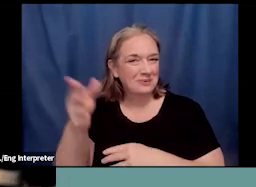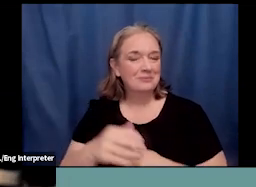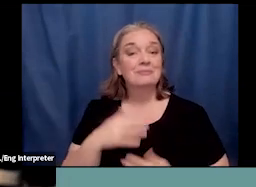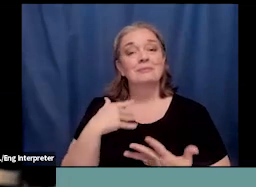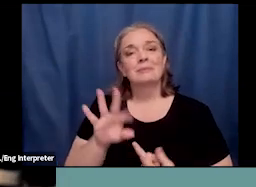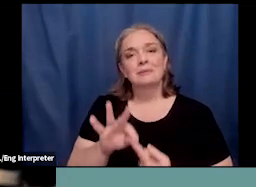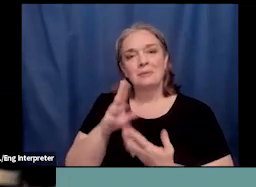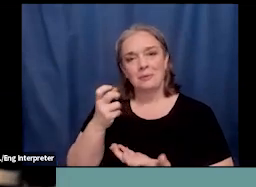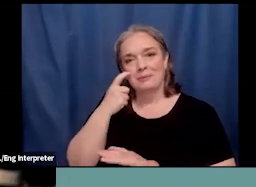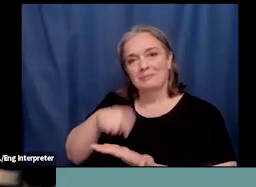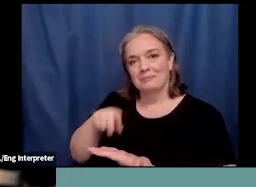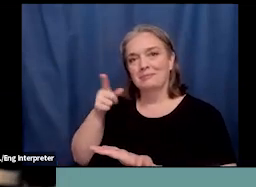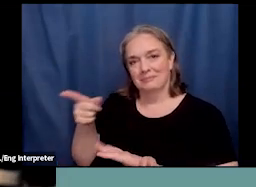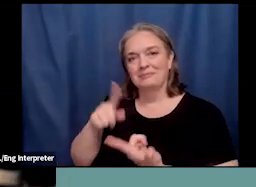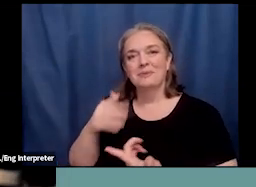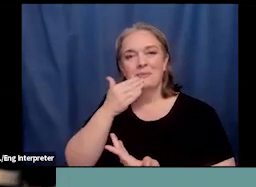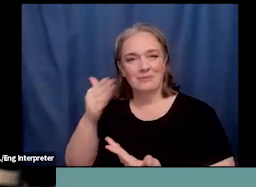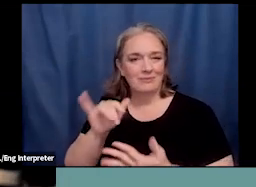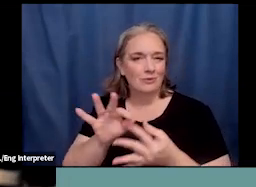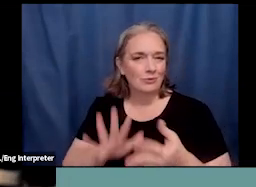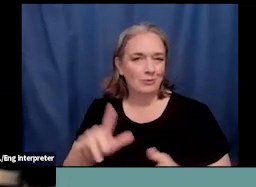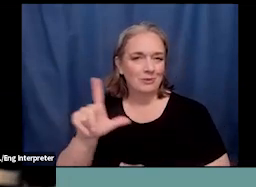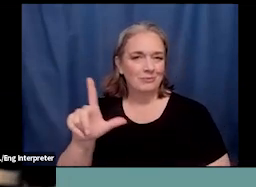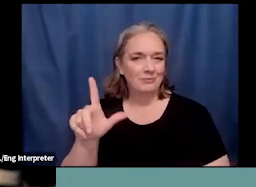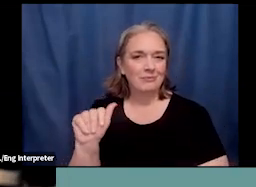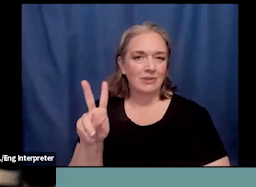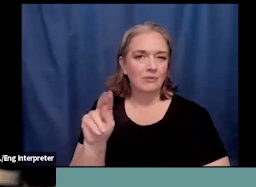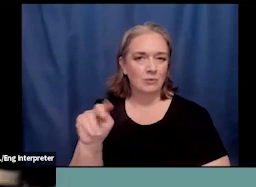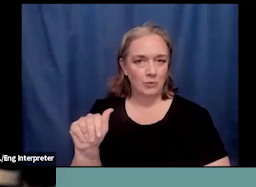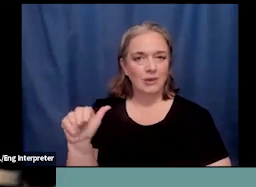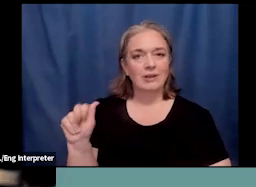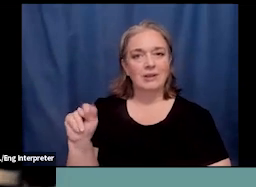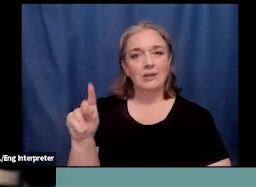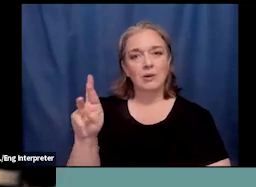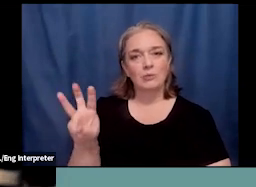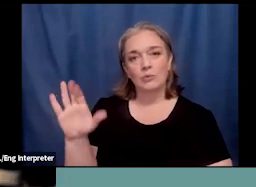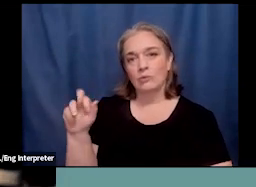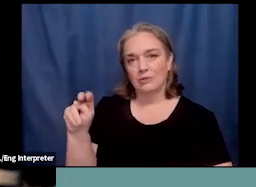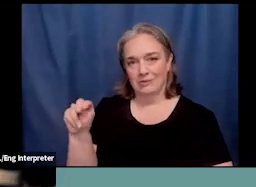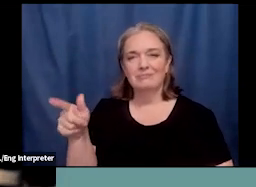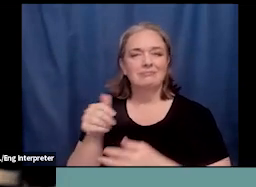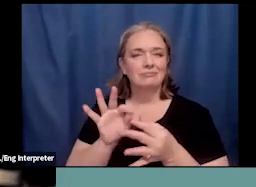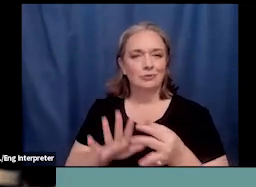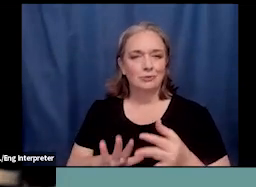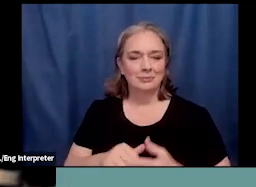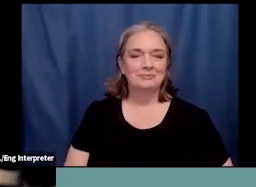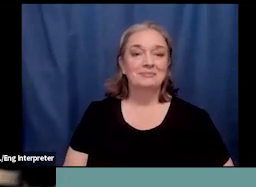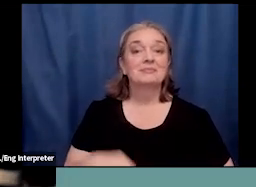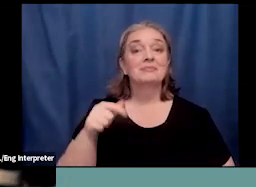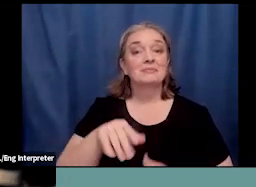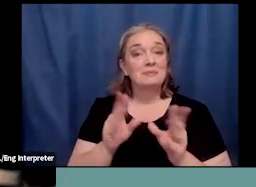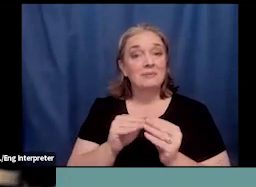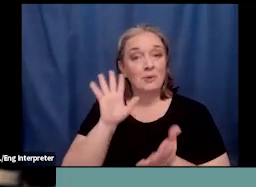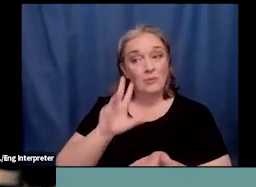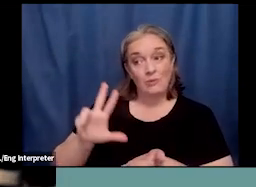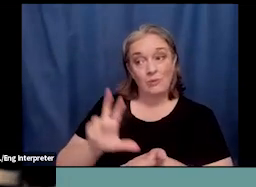special thank you to Lavona Andrew Carson for providing ASL interpretation today. A recording of this session will